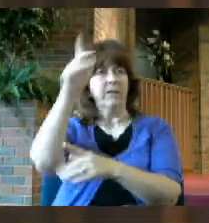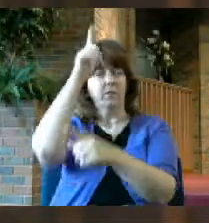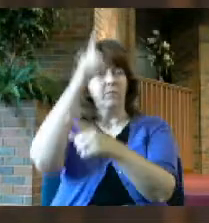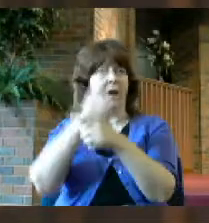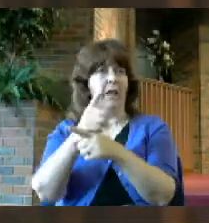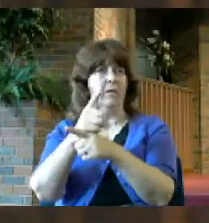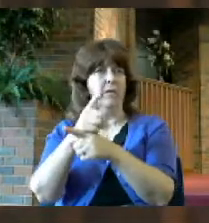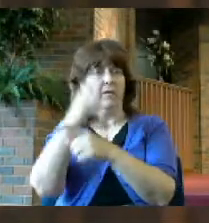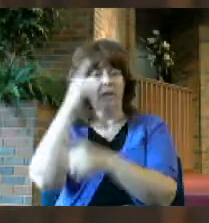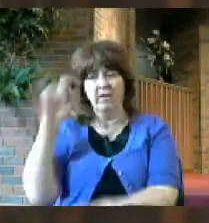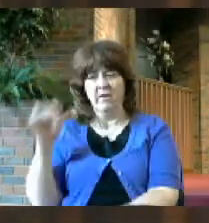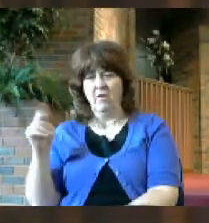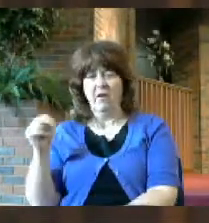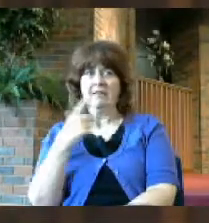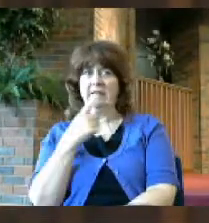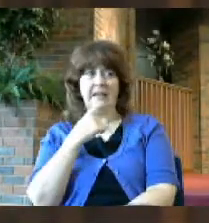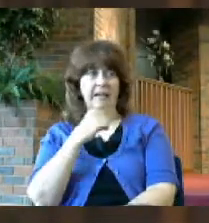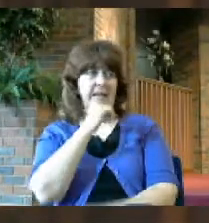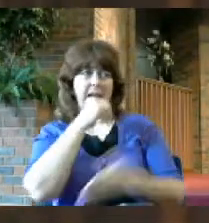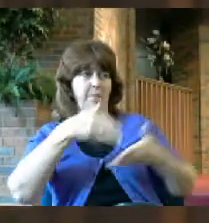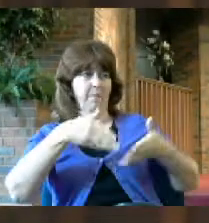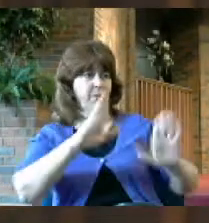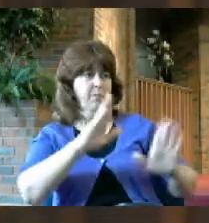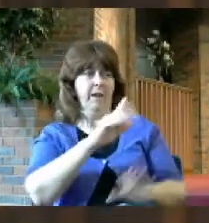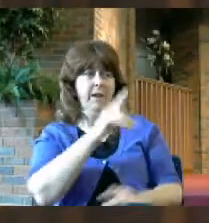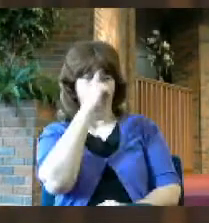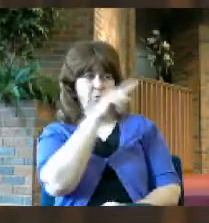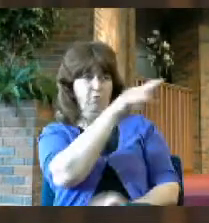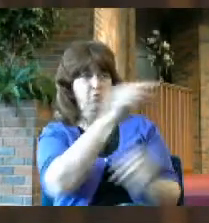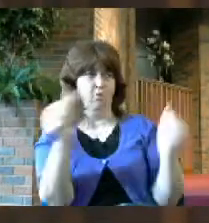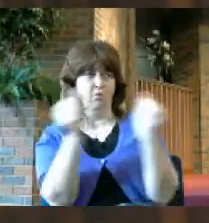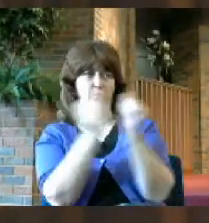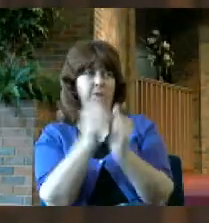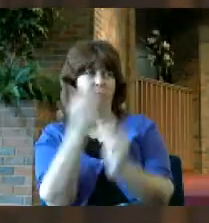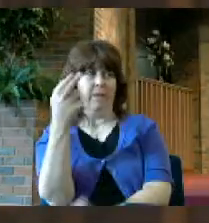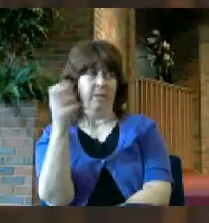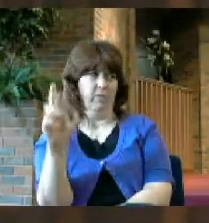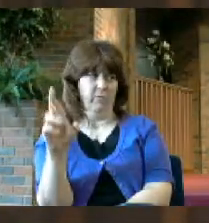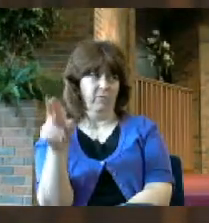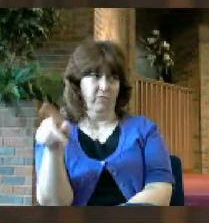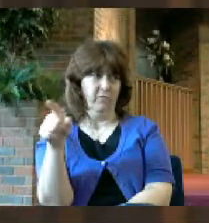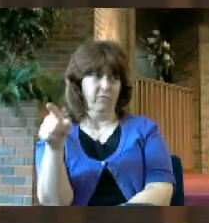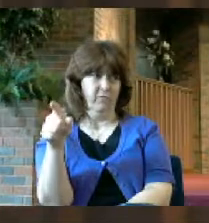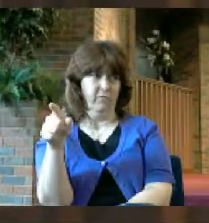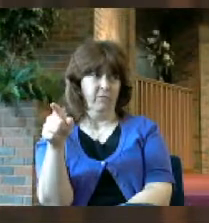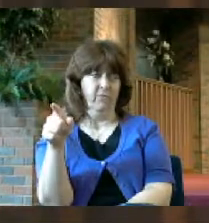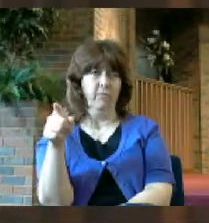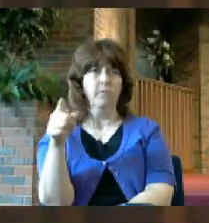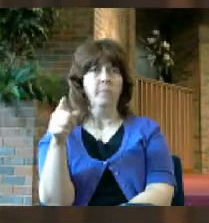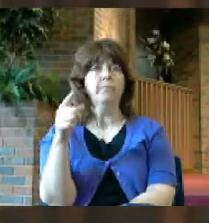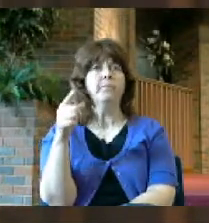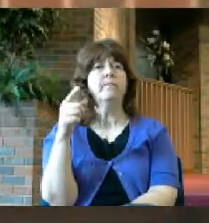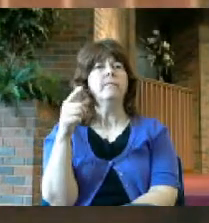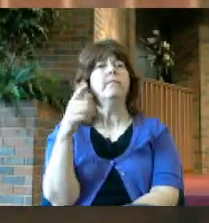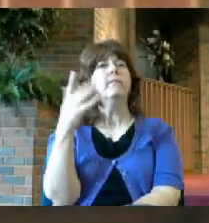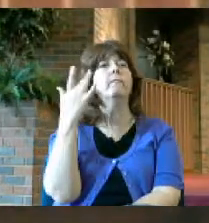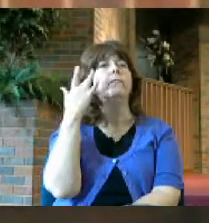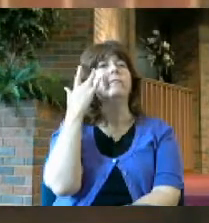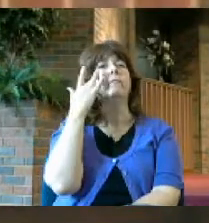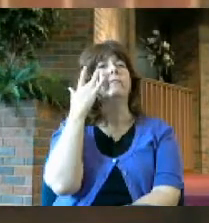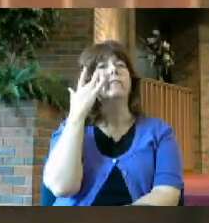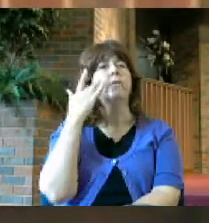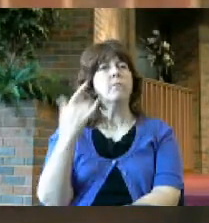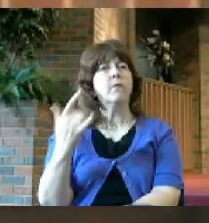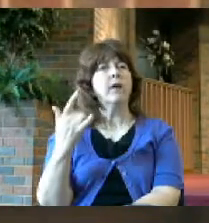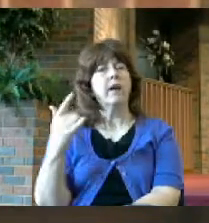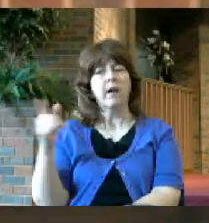you to have her.'" Why did John, the preacher, here have